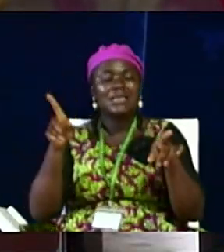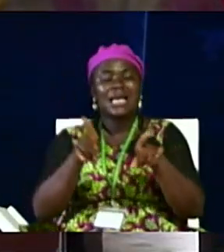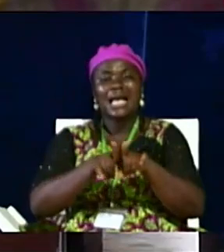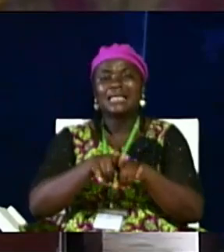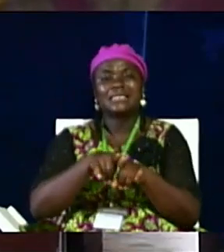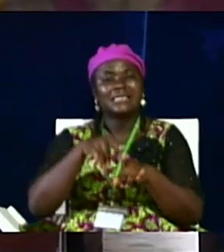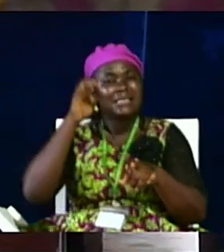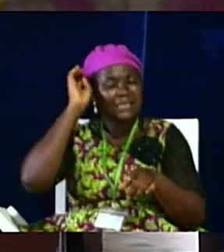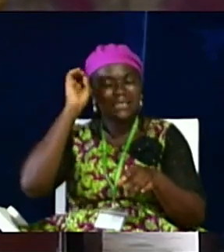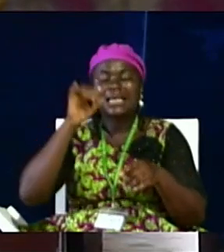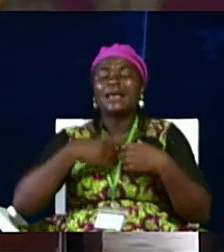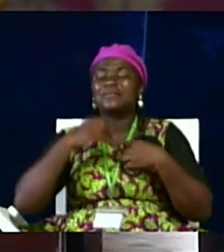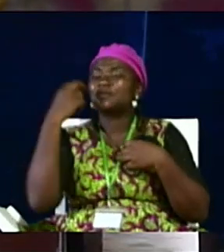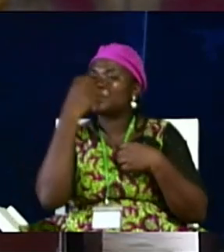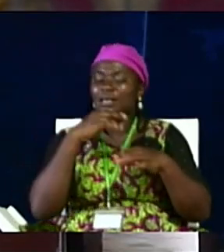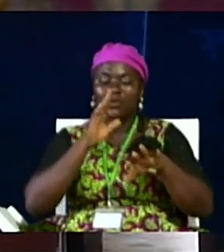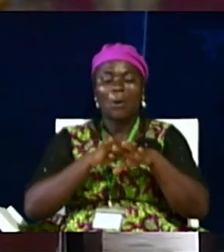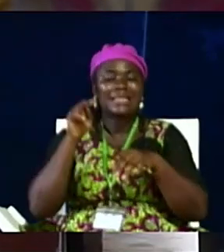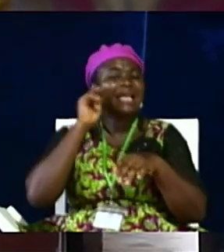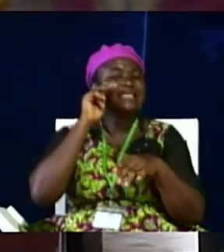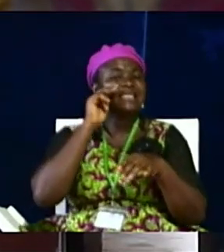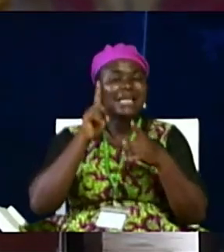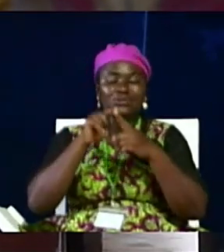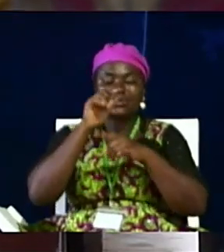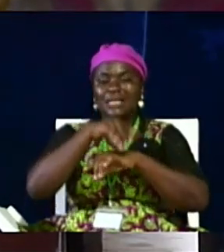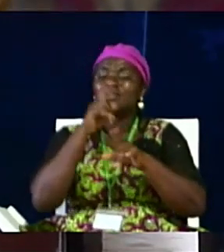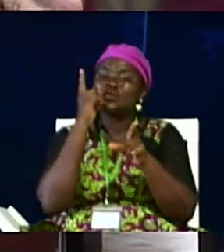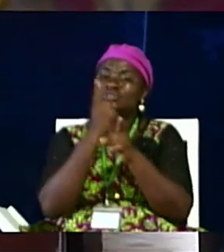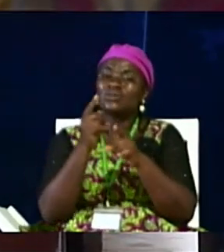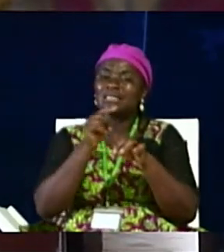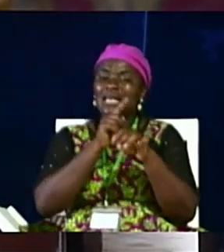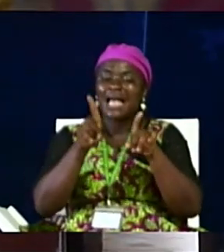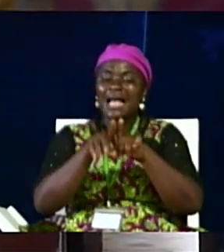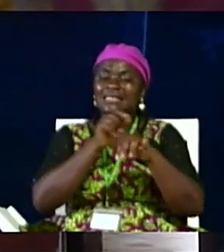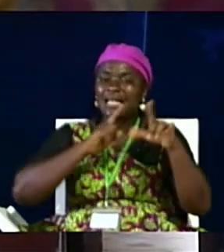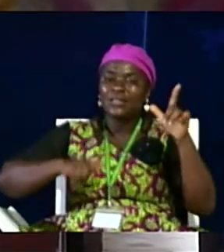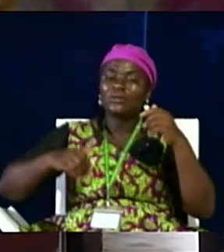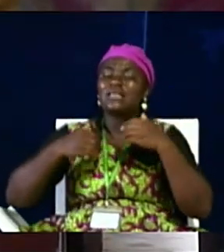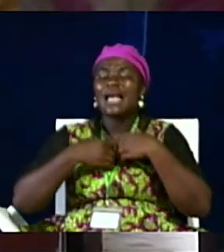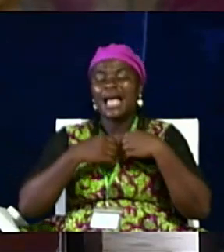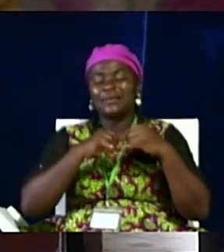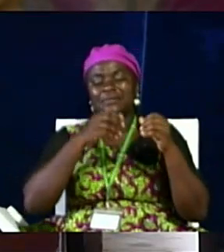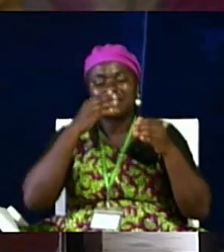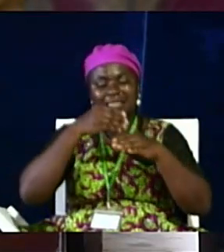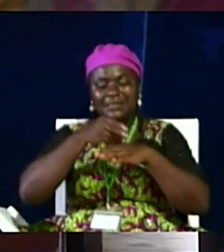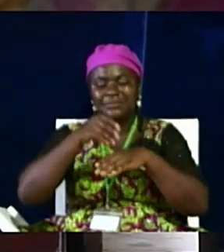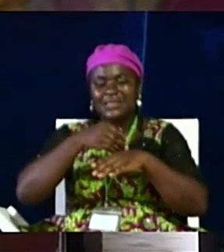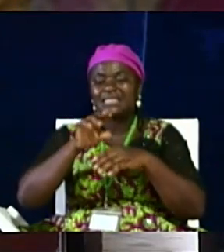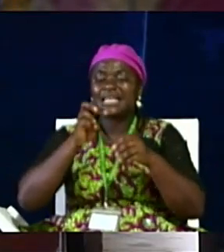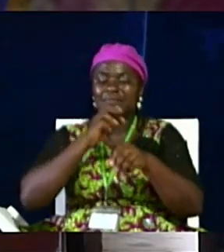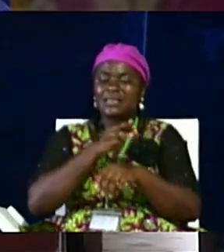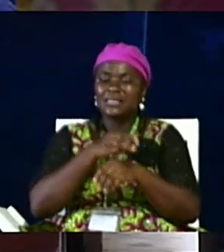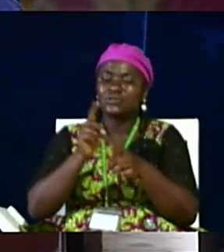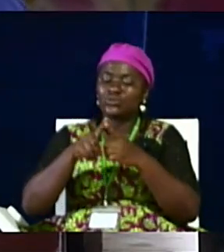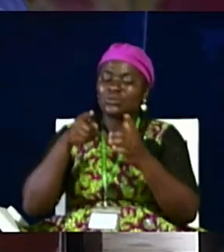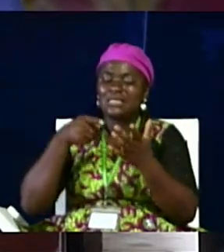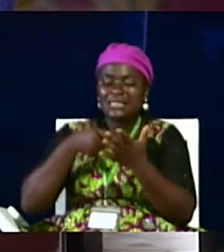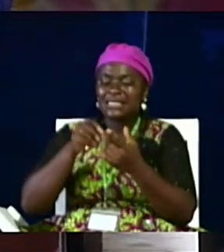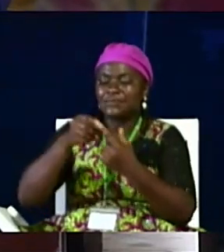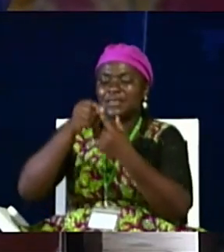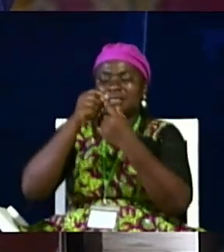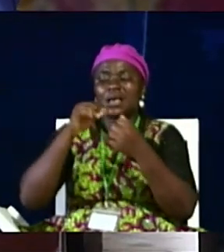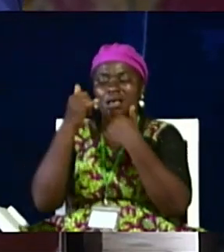speaking upon Nigeria tonight, just as the Lord has sent a message from Isaiah 29 to this particular country,